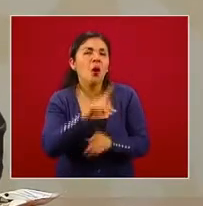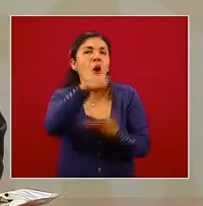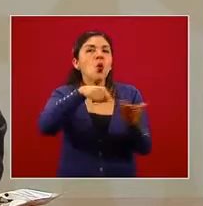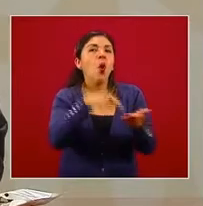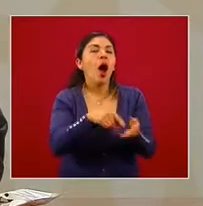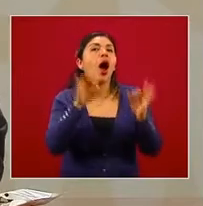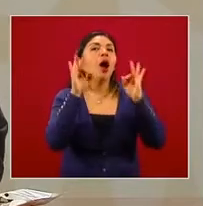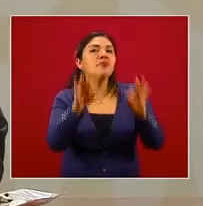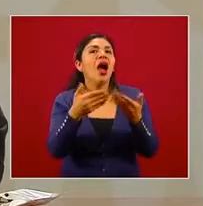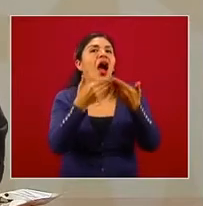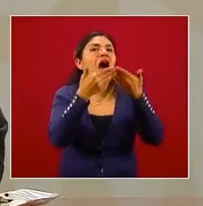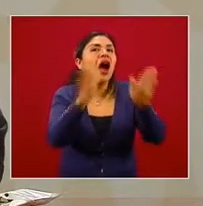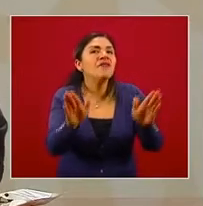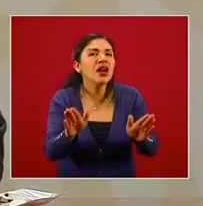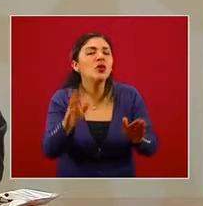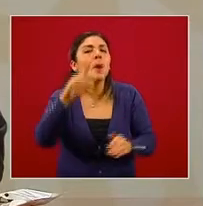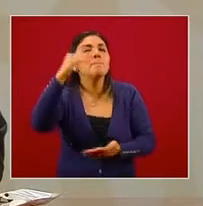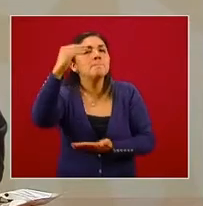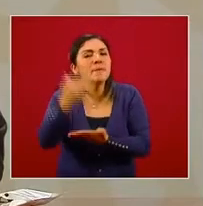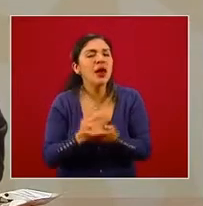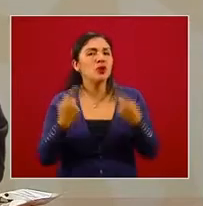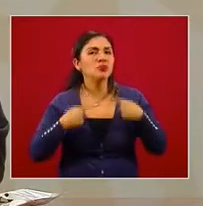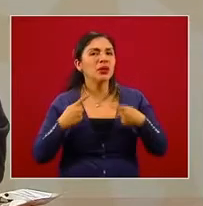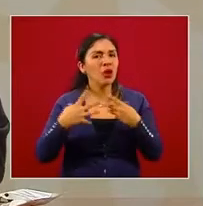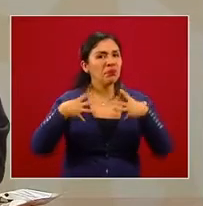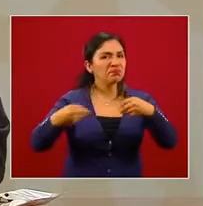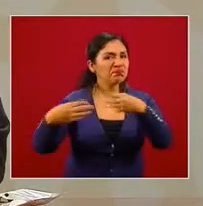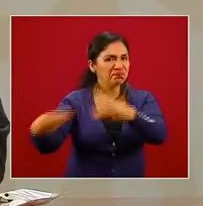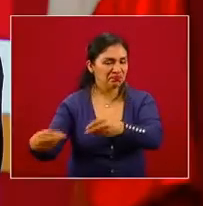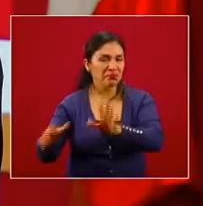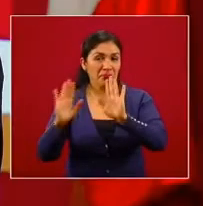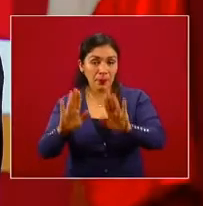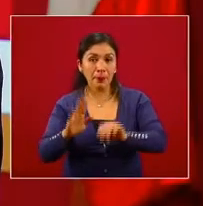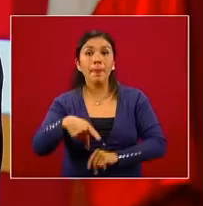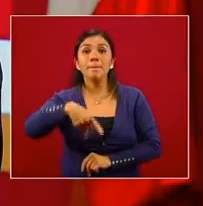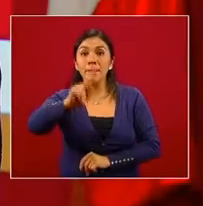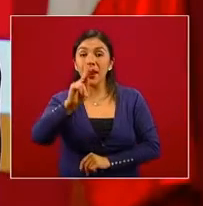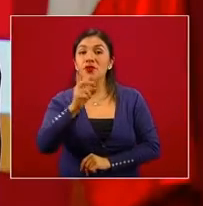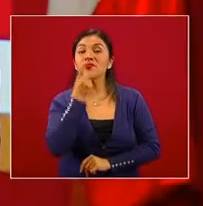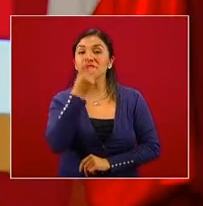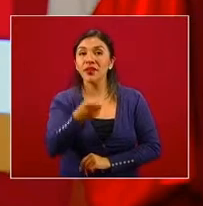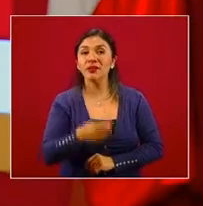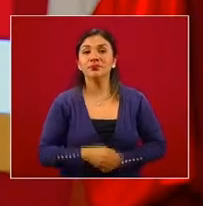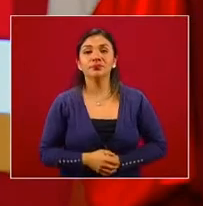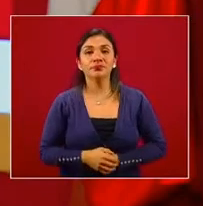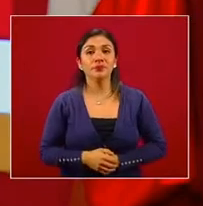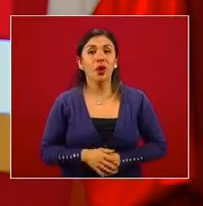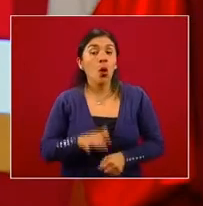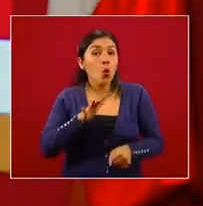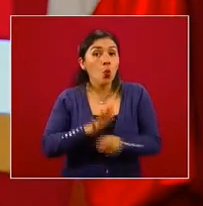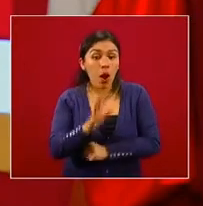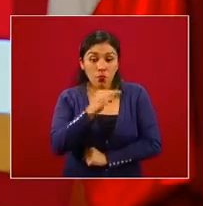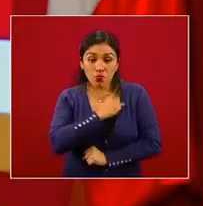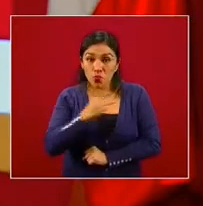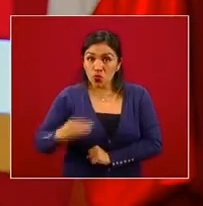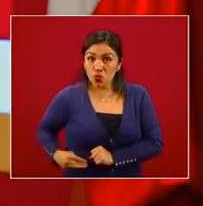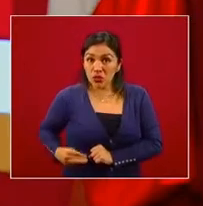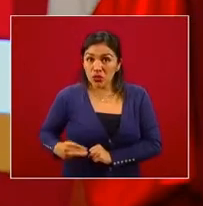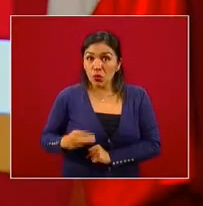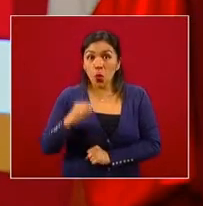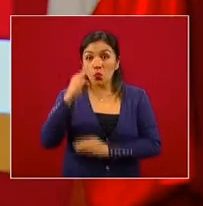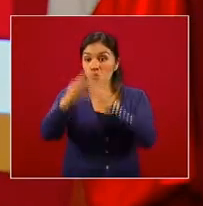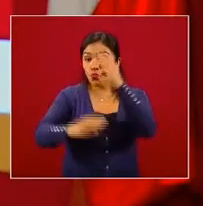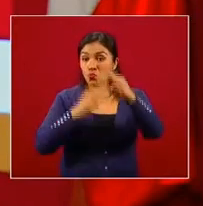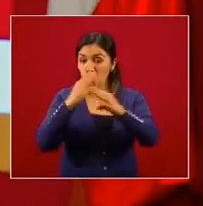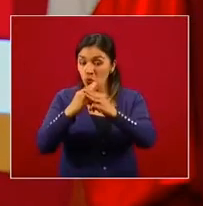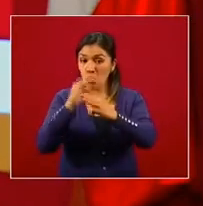them. And yes, they could sort of become sanctuaries with low transmission rates. One thing I want to be very clear about is